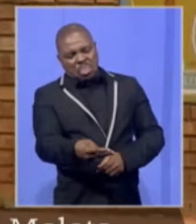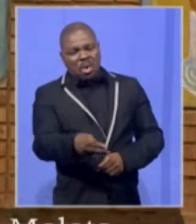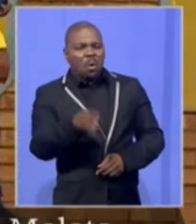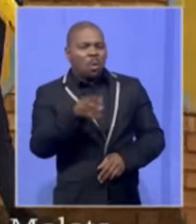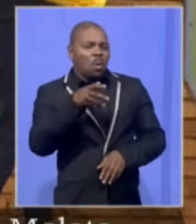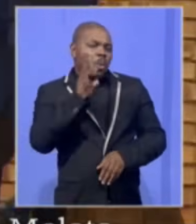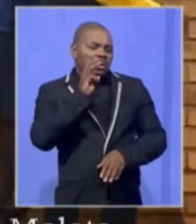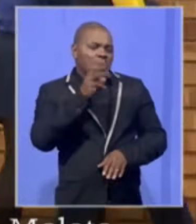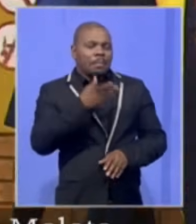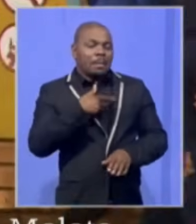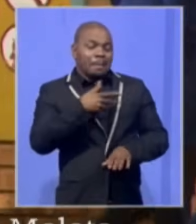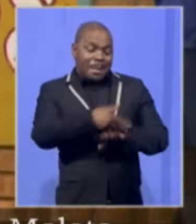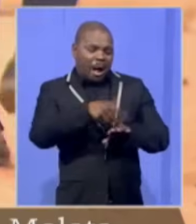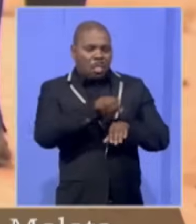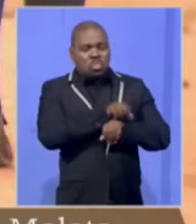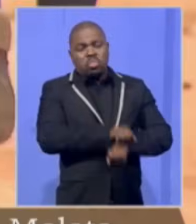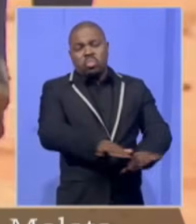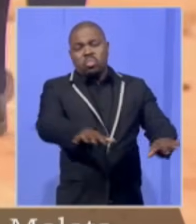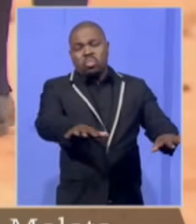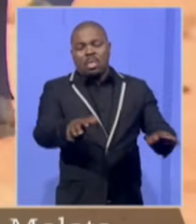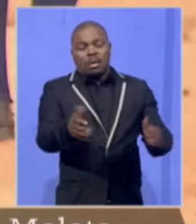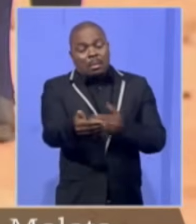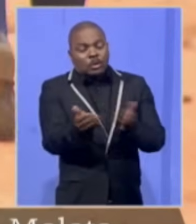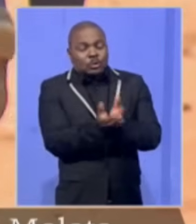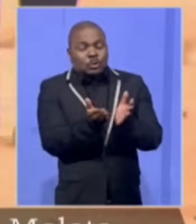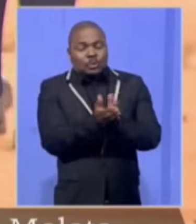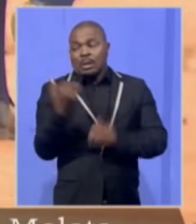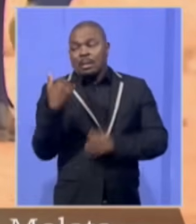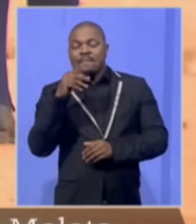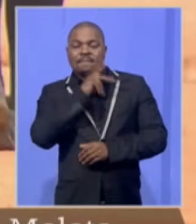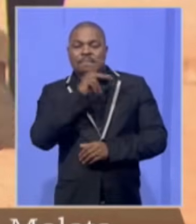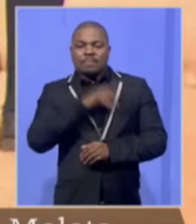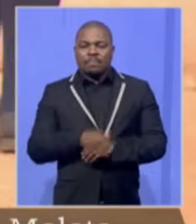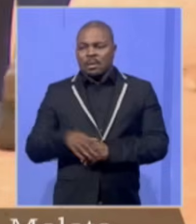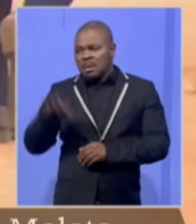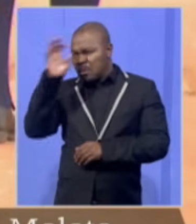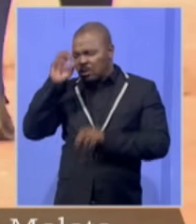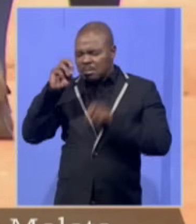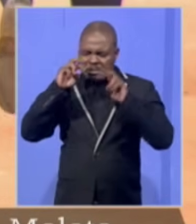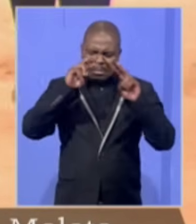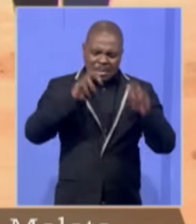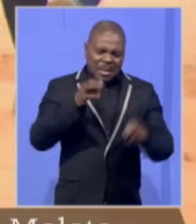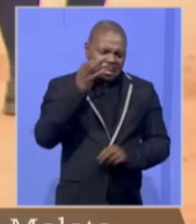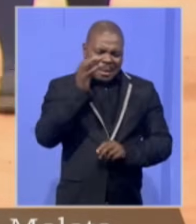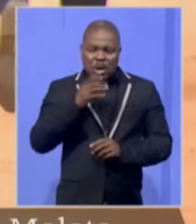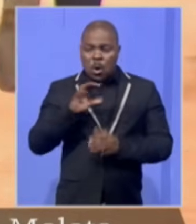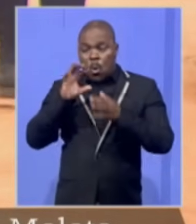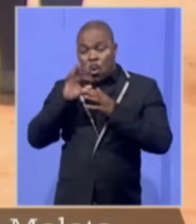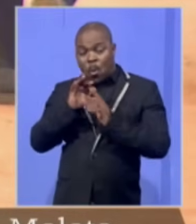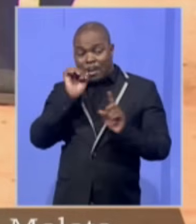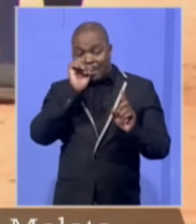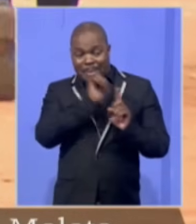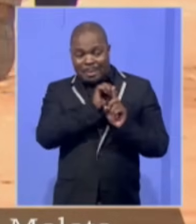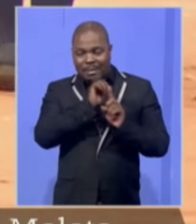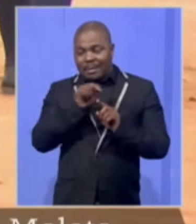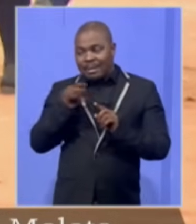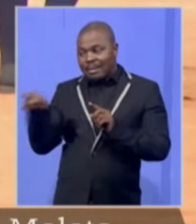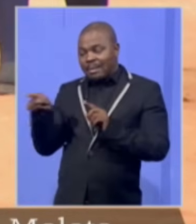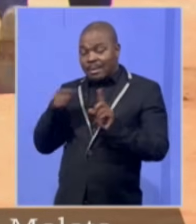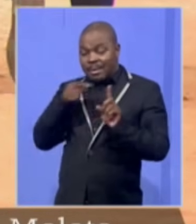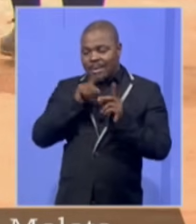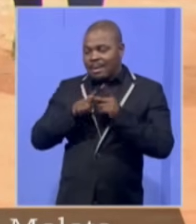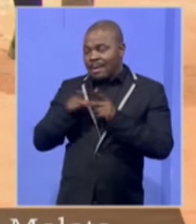le sekolo sa gagwe ka Labotlhano. Dipatlisiso tsa mapodisi di senotse fa go nnile le tiriso dikgoka kwa gabo magareng ga rre wa